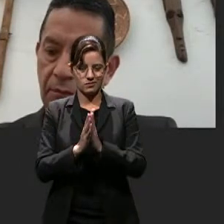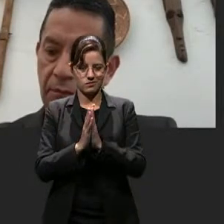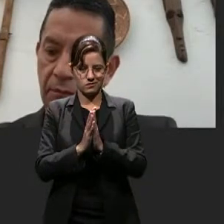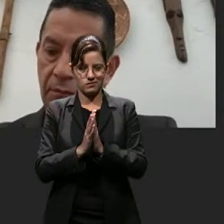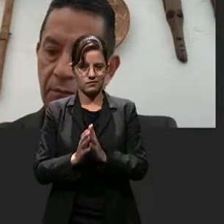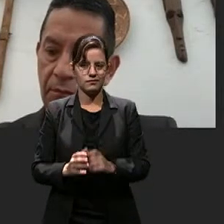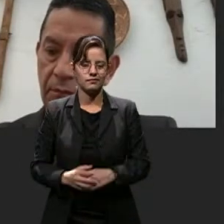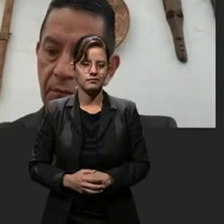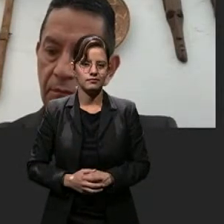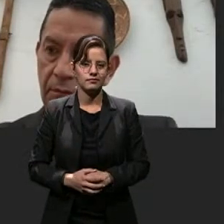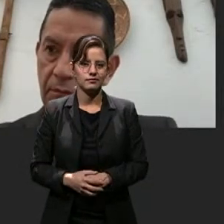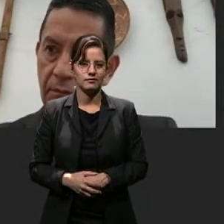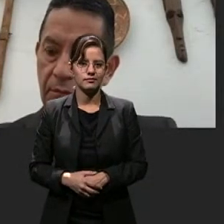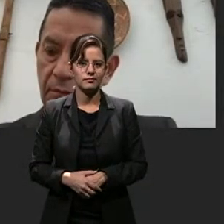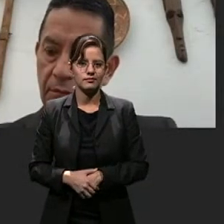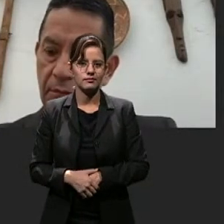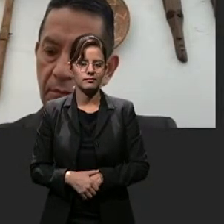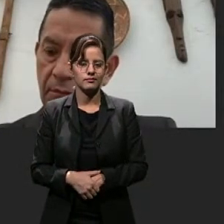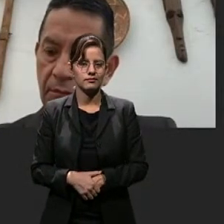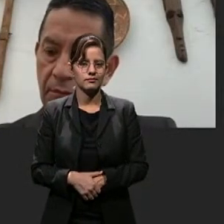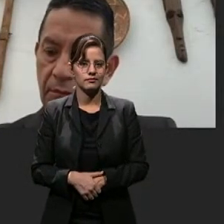Claudia Zavala.